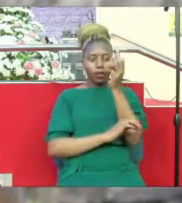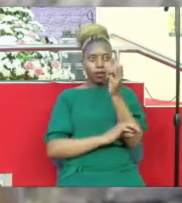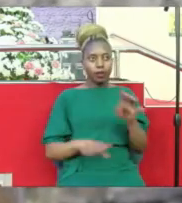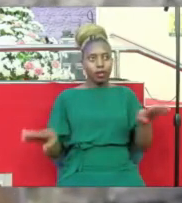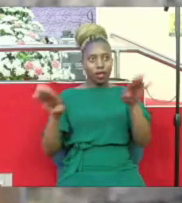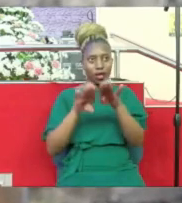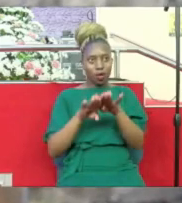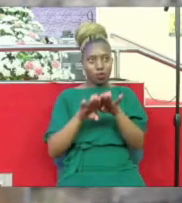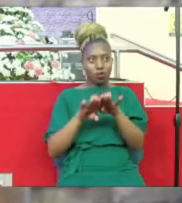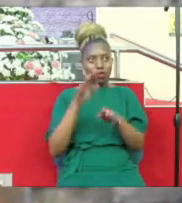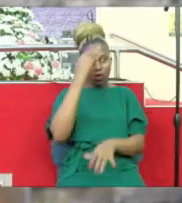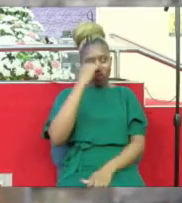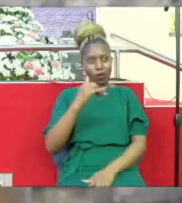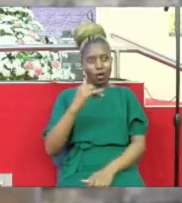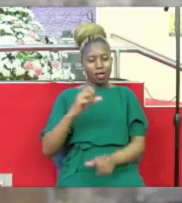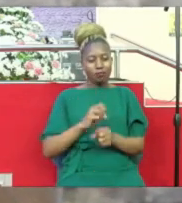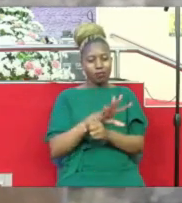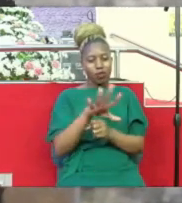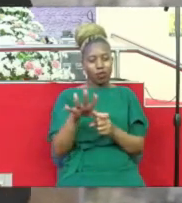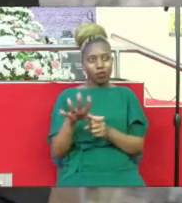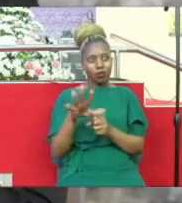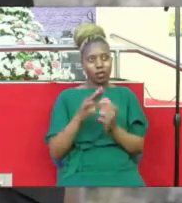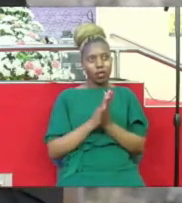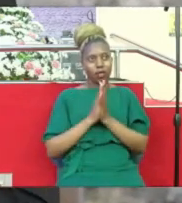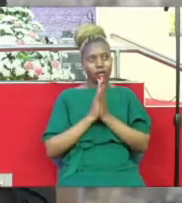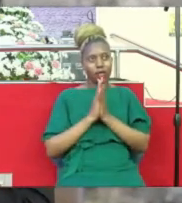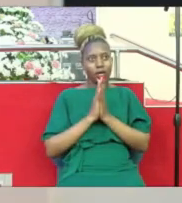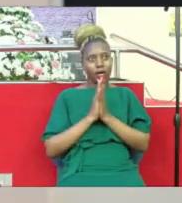because of COVID, the doctor came